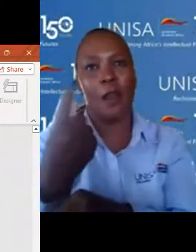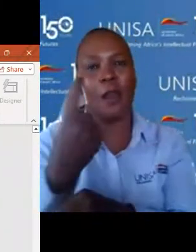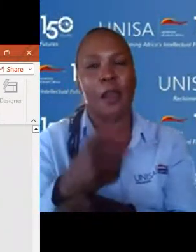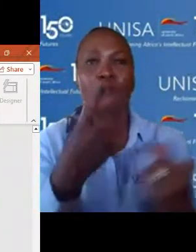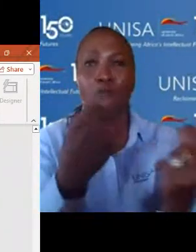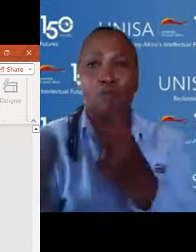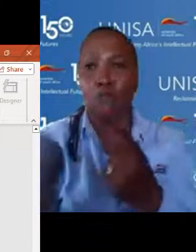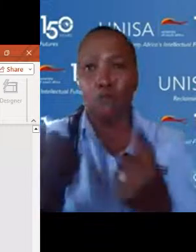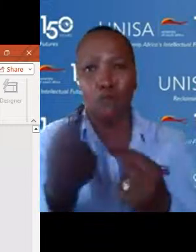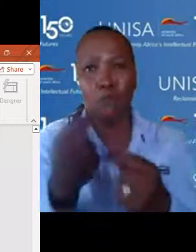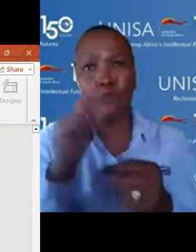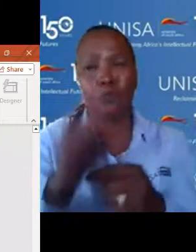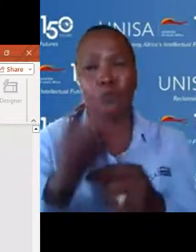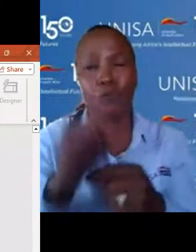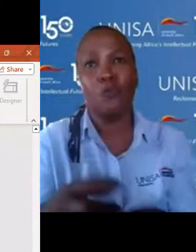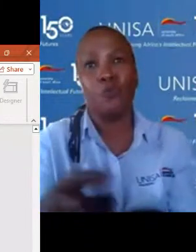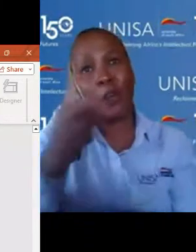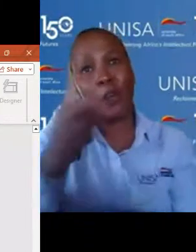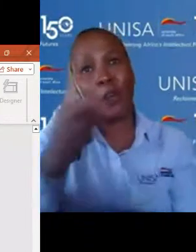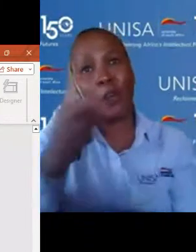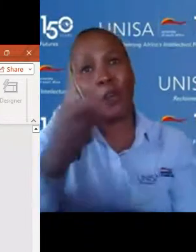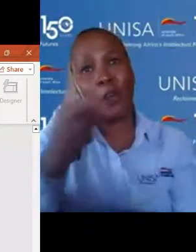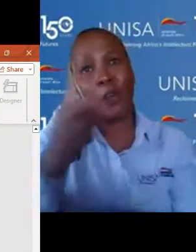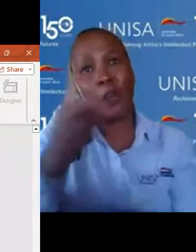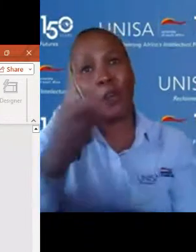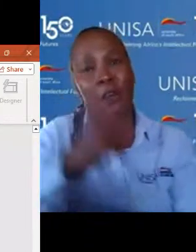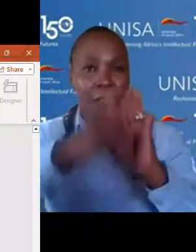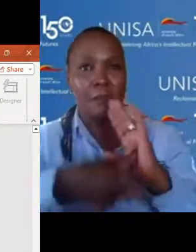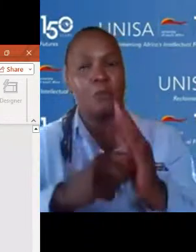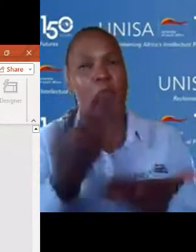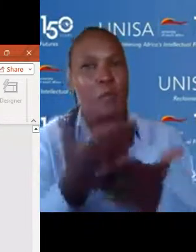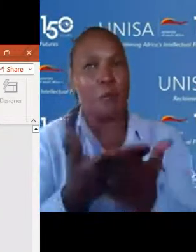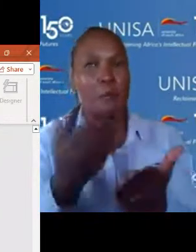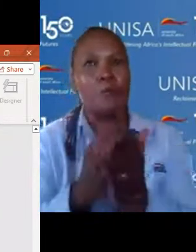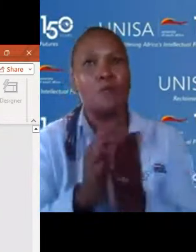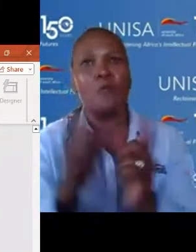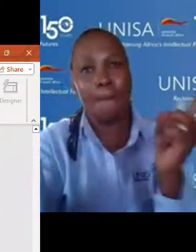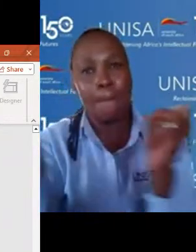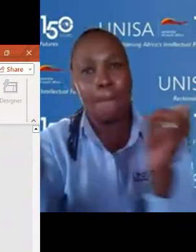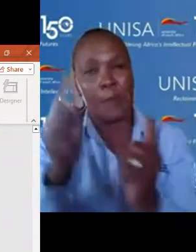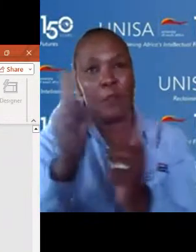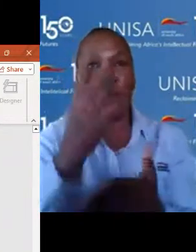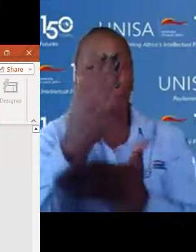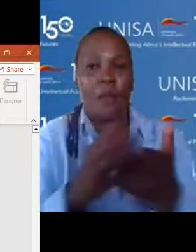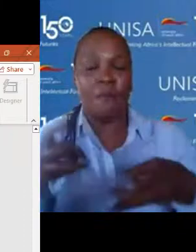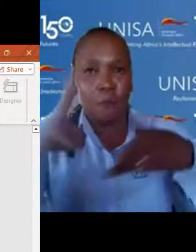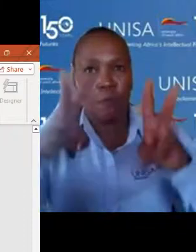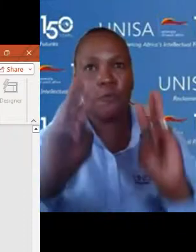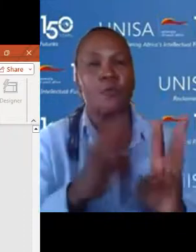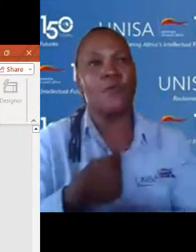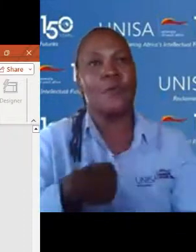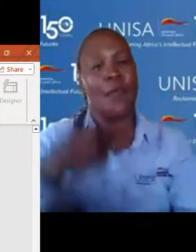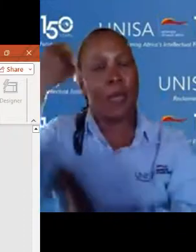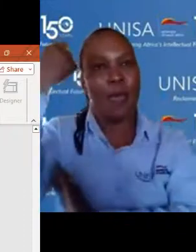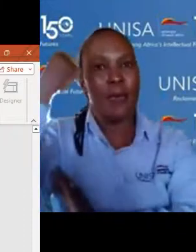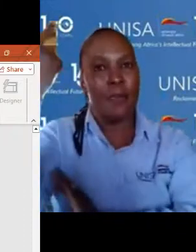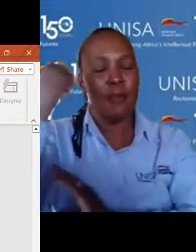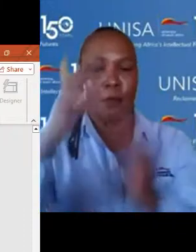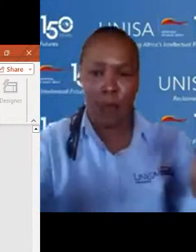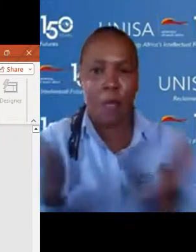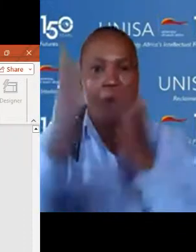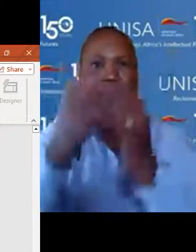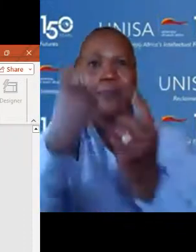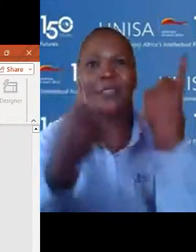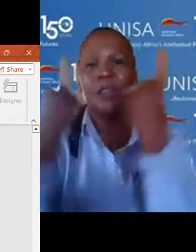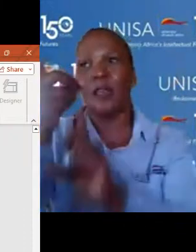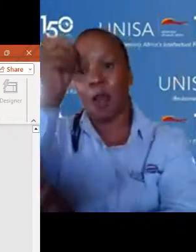disclose, we are able to meet you halfway. So I think we should encourage everyone we see,